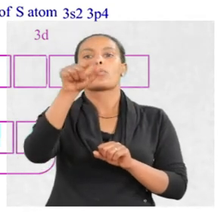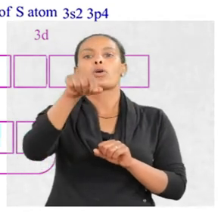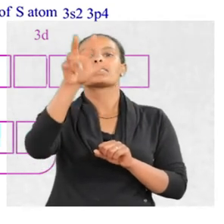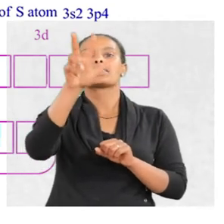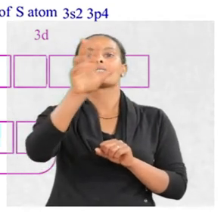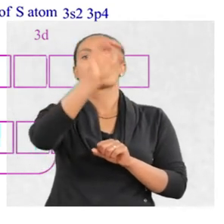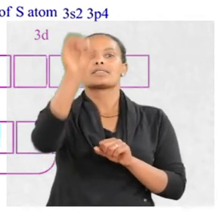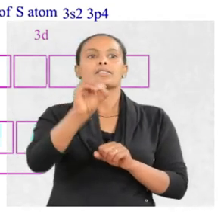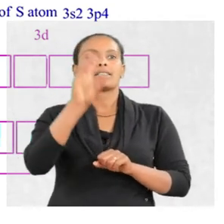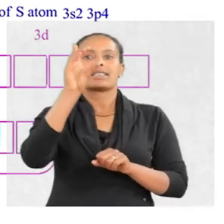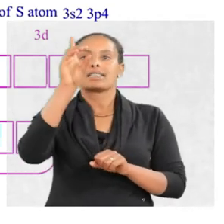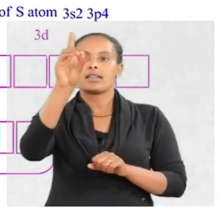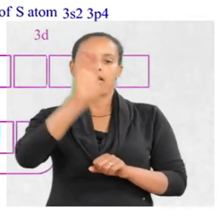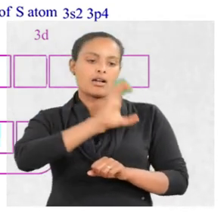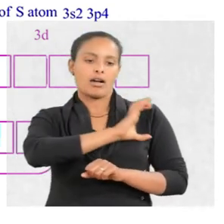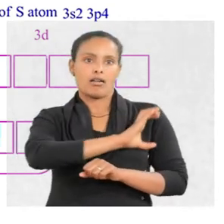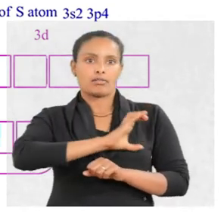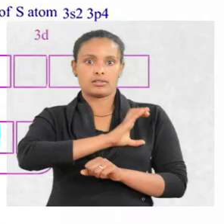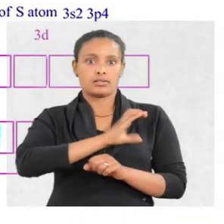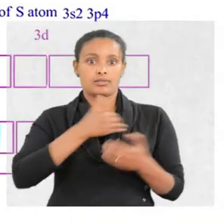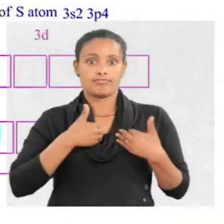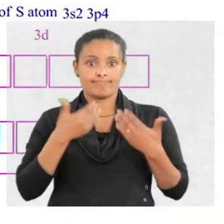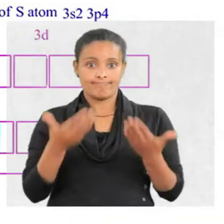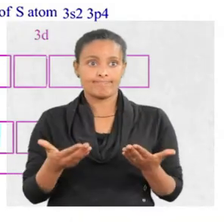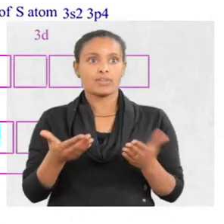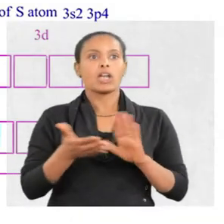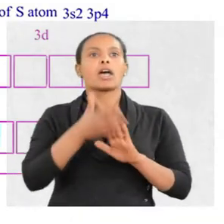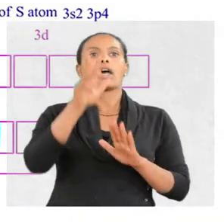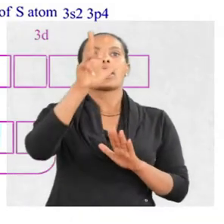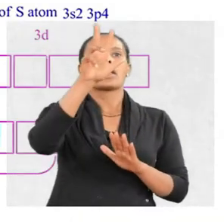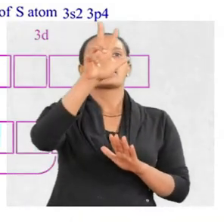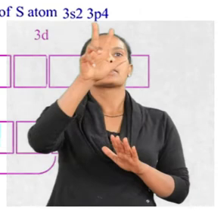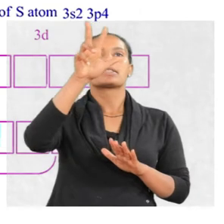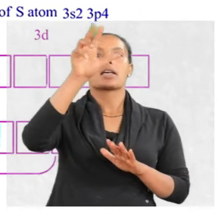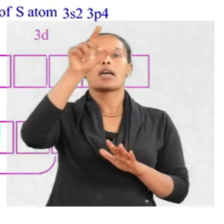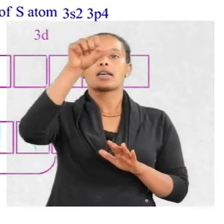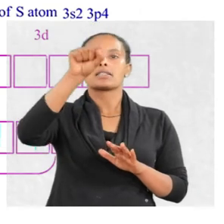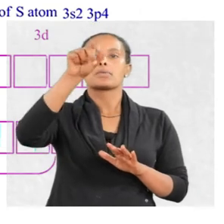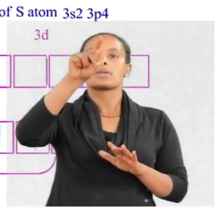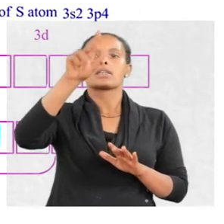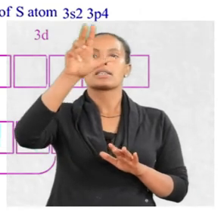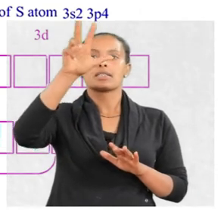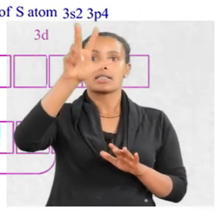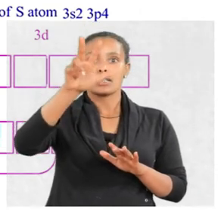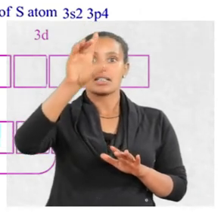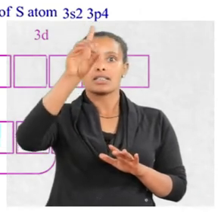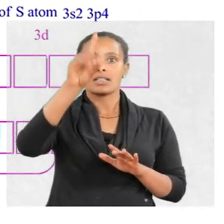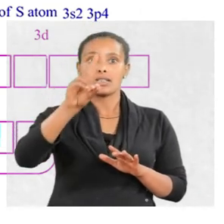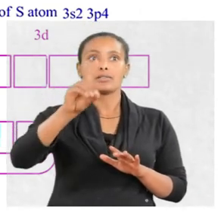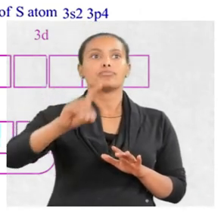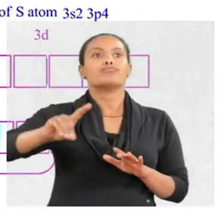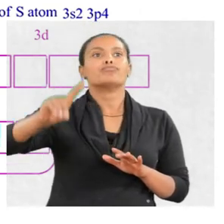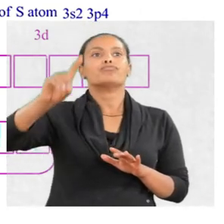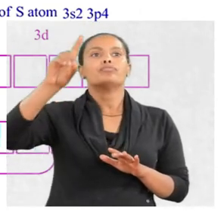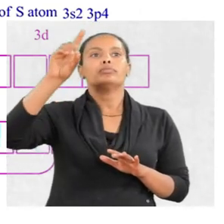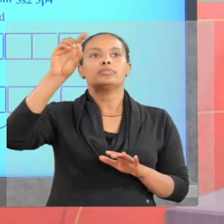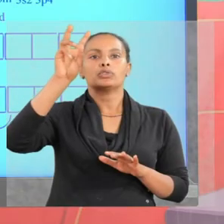33.3% d character. sp3d2 hybrid orbitals result in